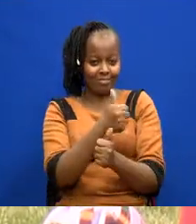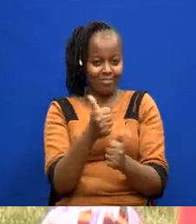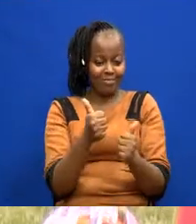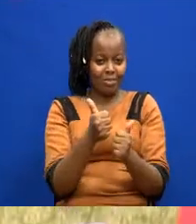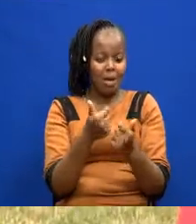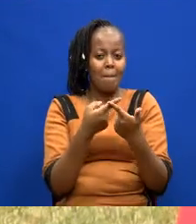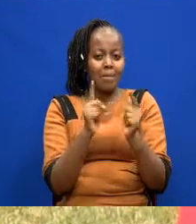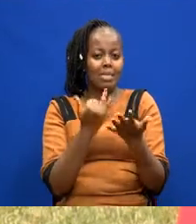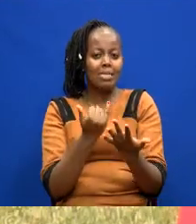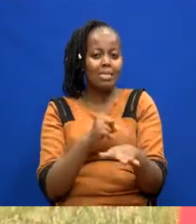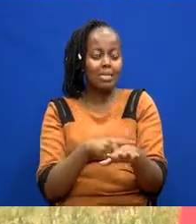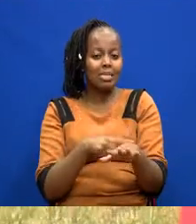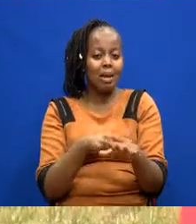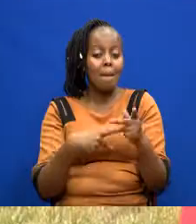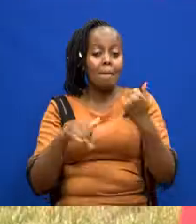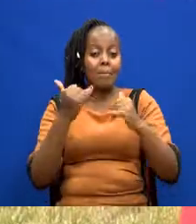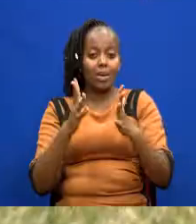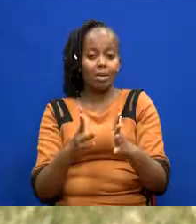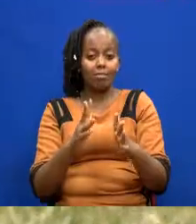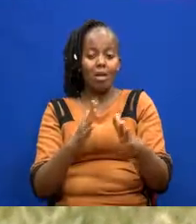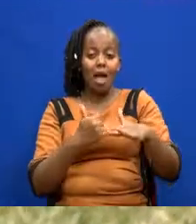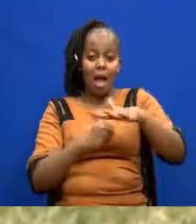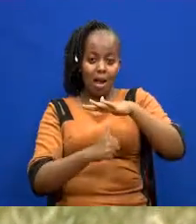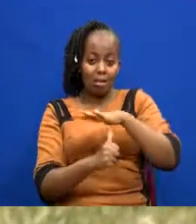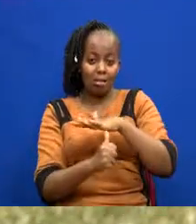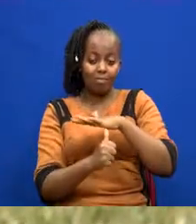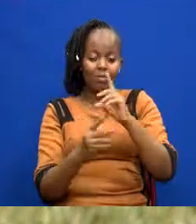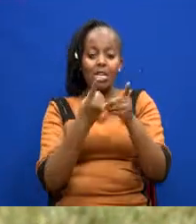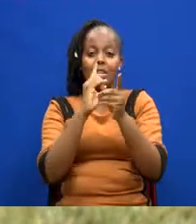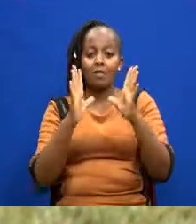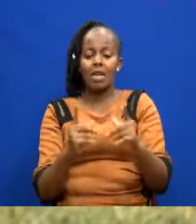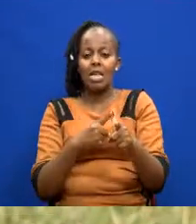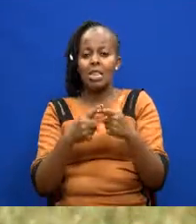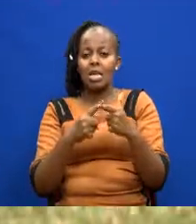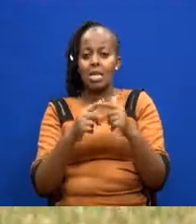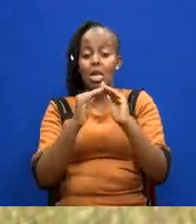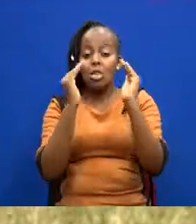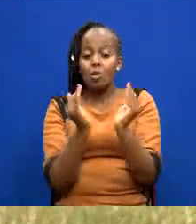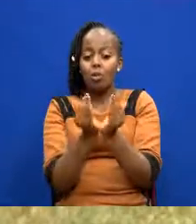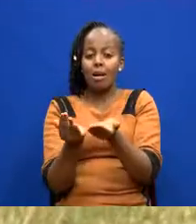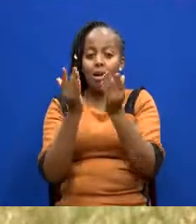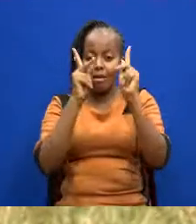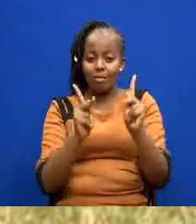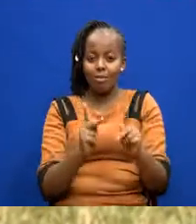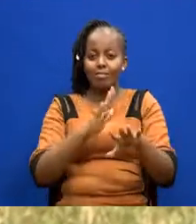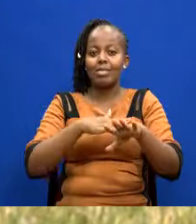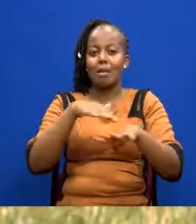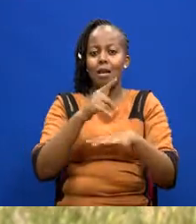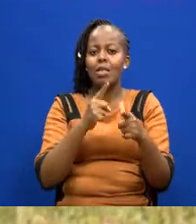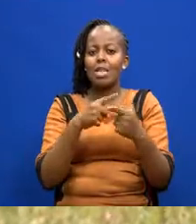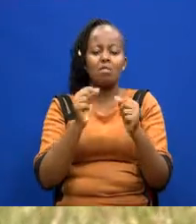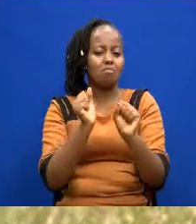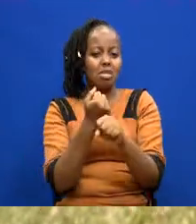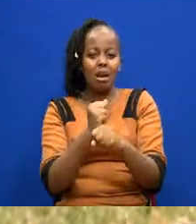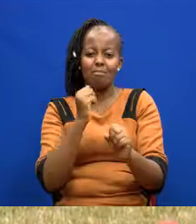fine. When the player is on the ground, the tackler, and the ball carrier is on top,